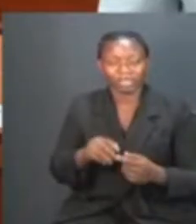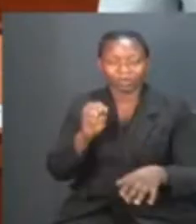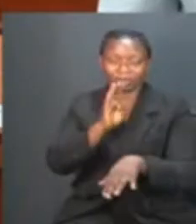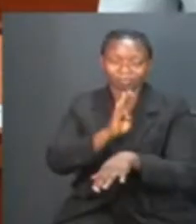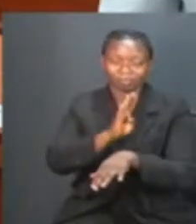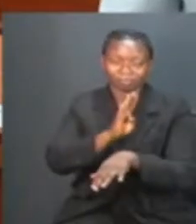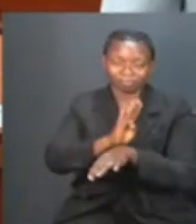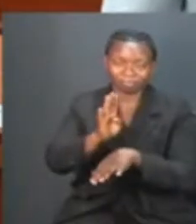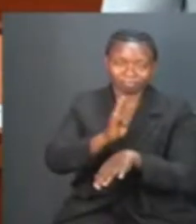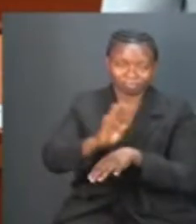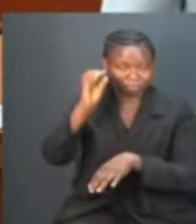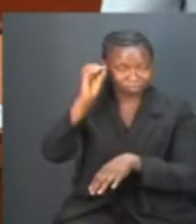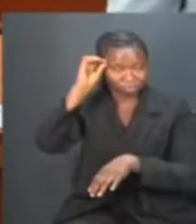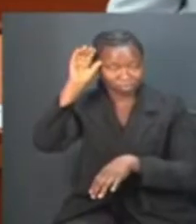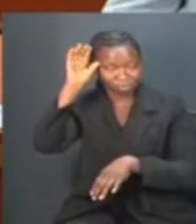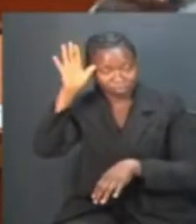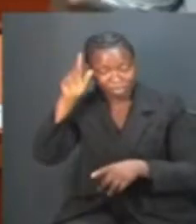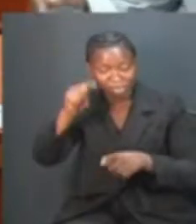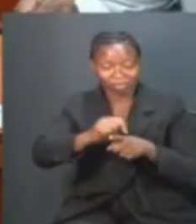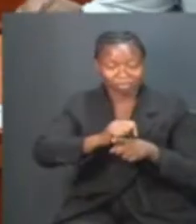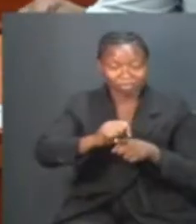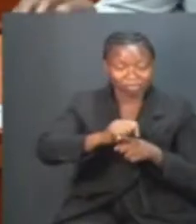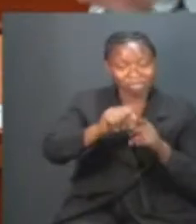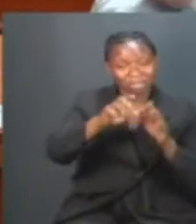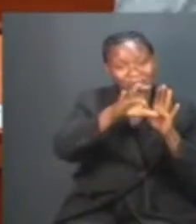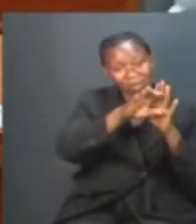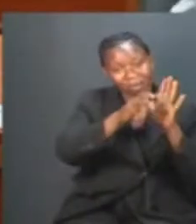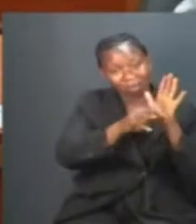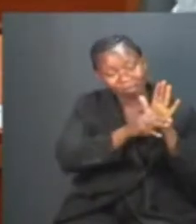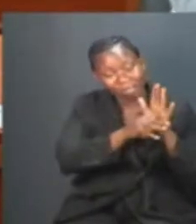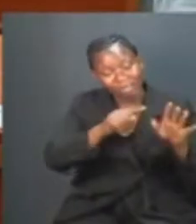entrepreneurs. The training, the curriculum,